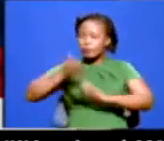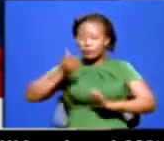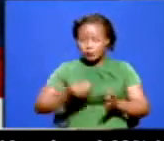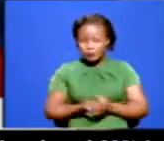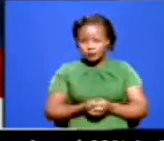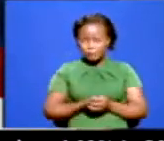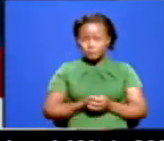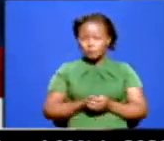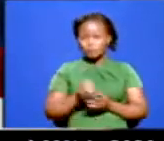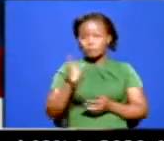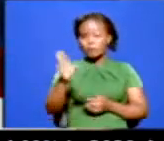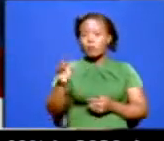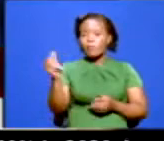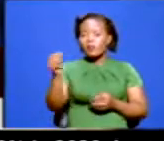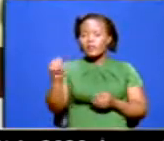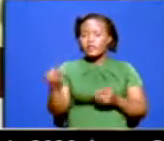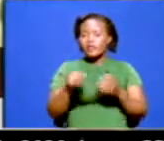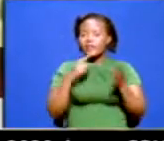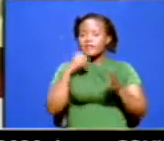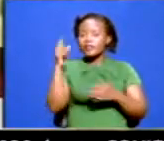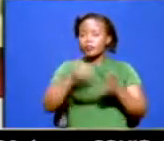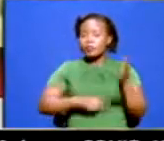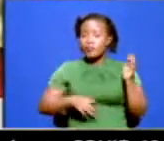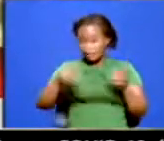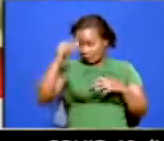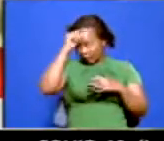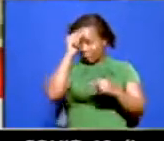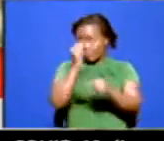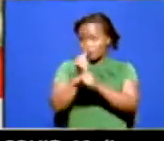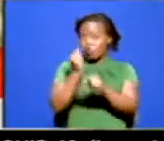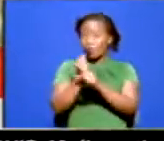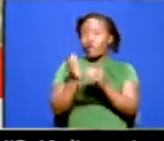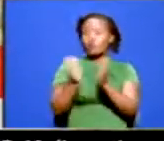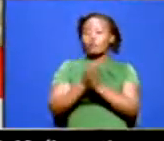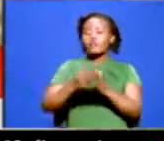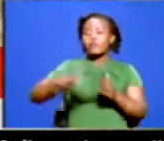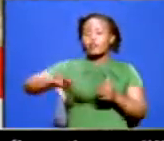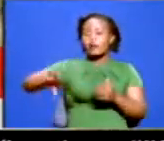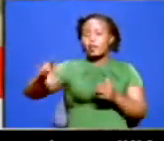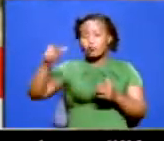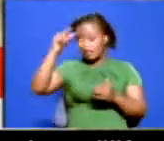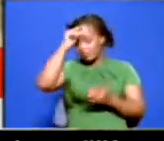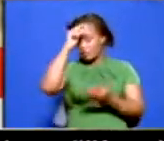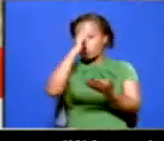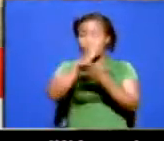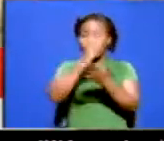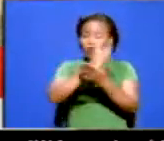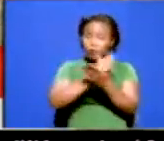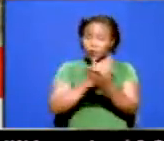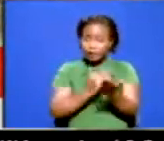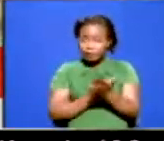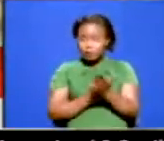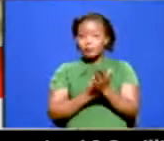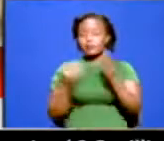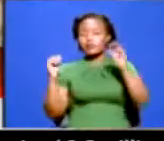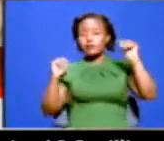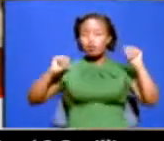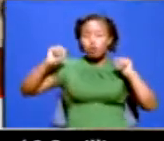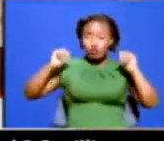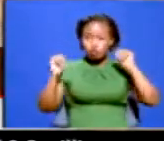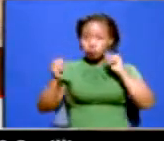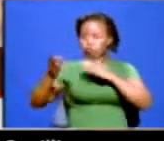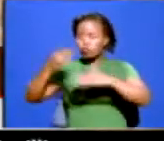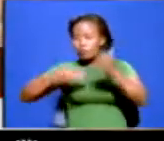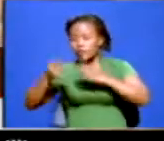that the government would work with county governments for an off-take program where herders are expected to sell their animals to the Kenya Meat